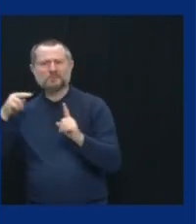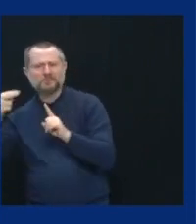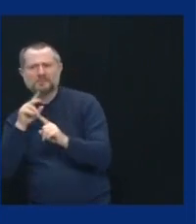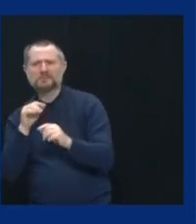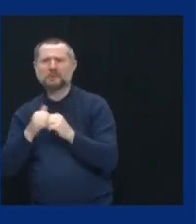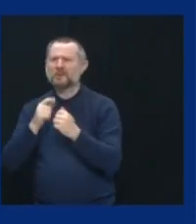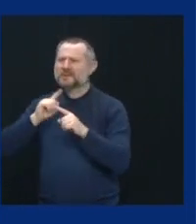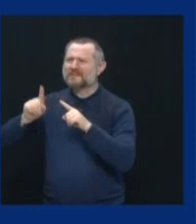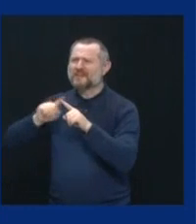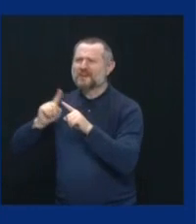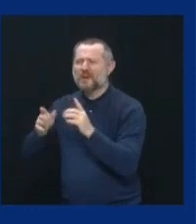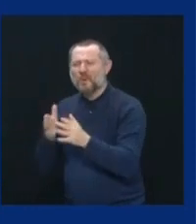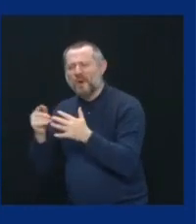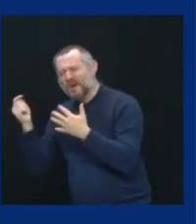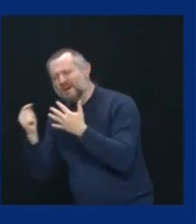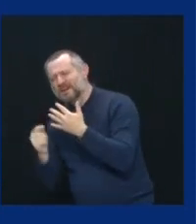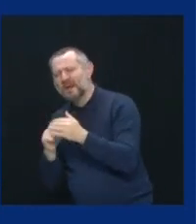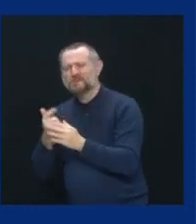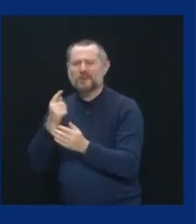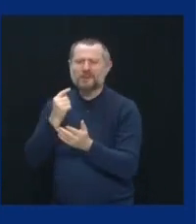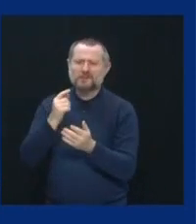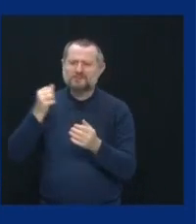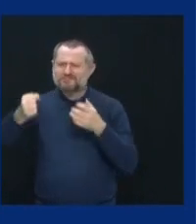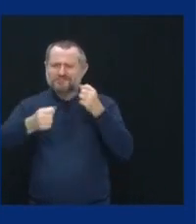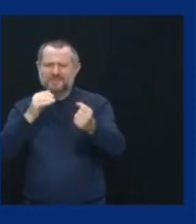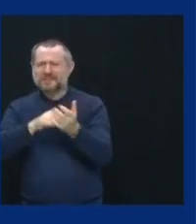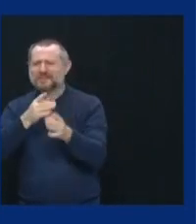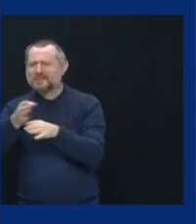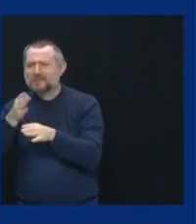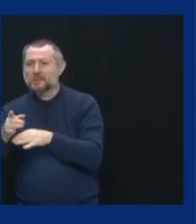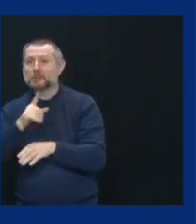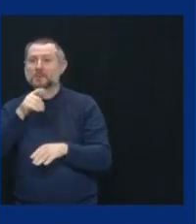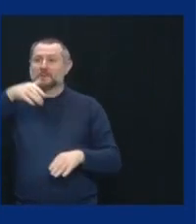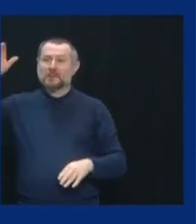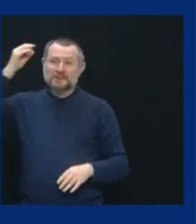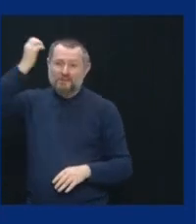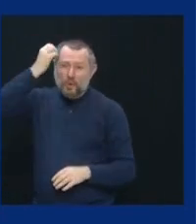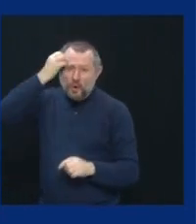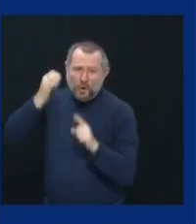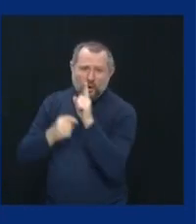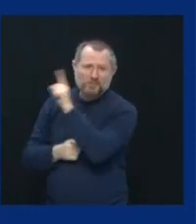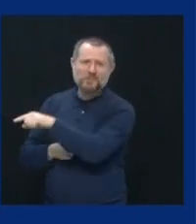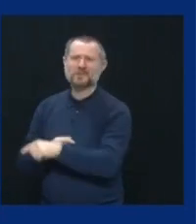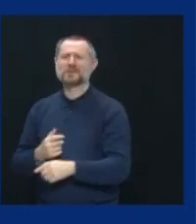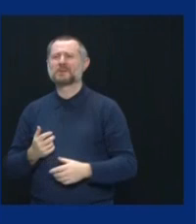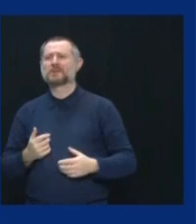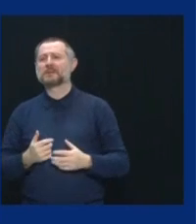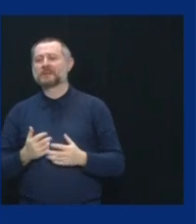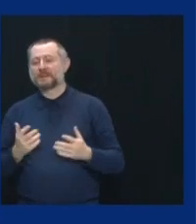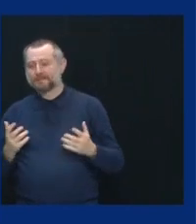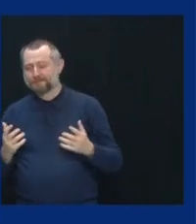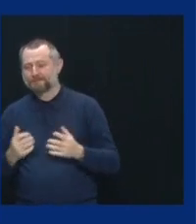should do that, we should send him here, we should send him to Europe. I